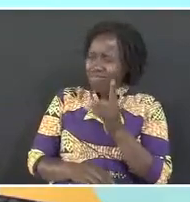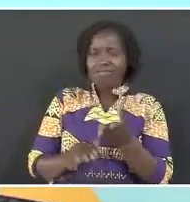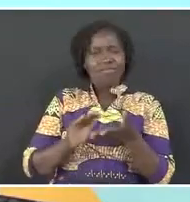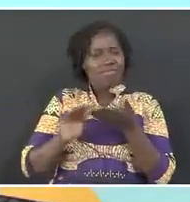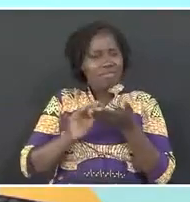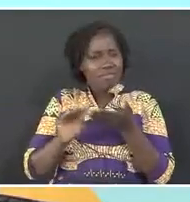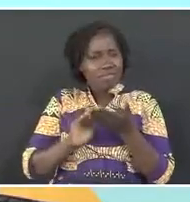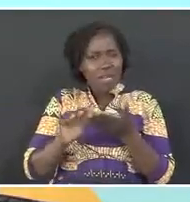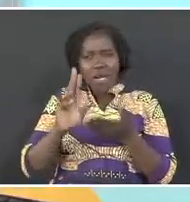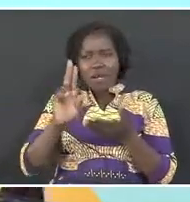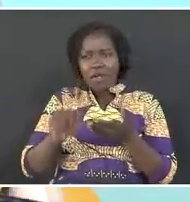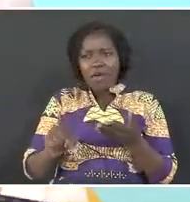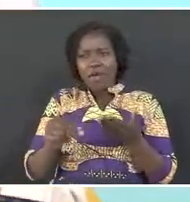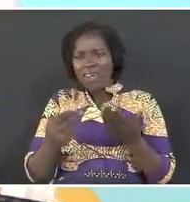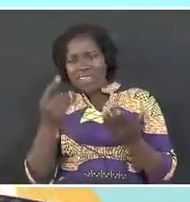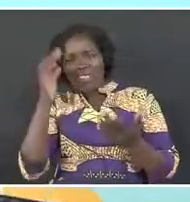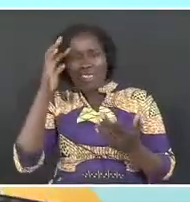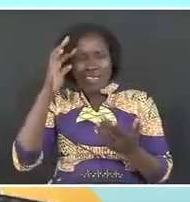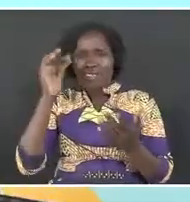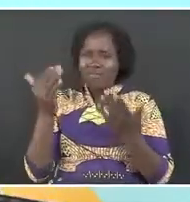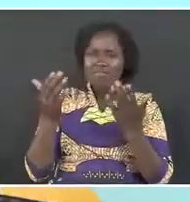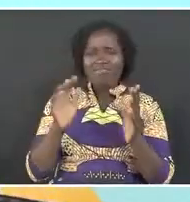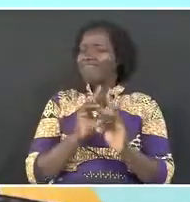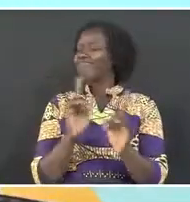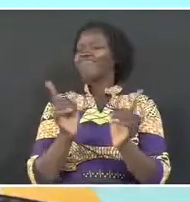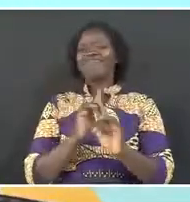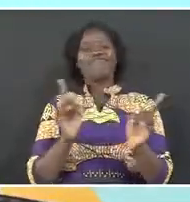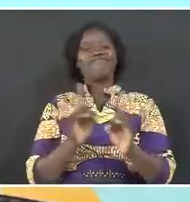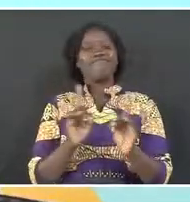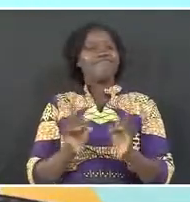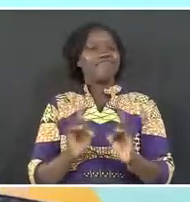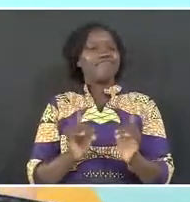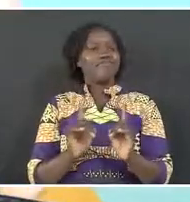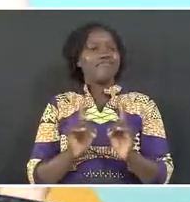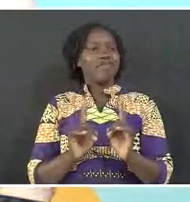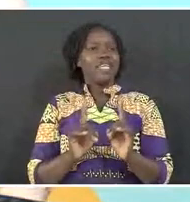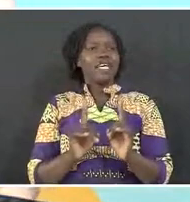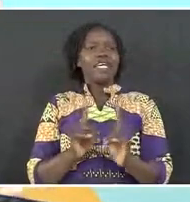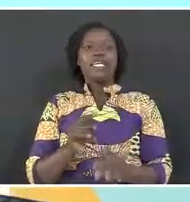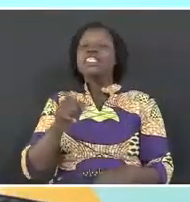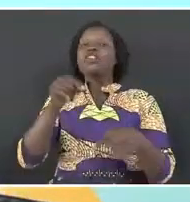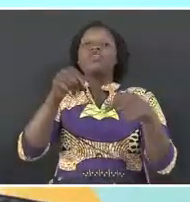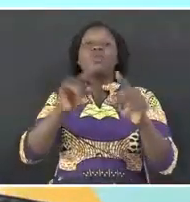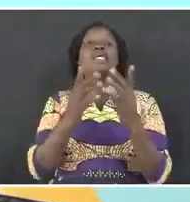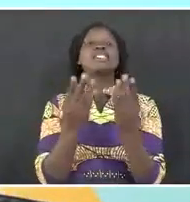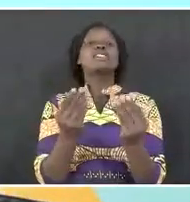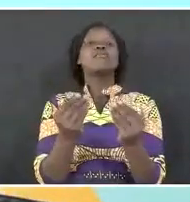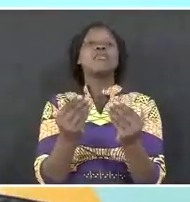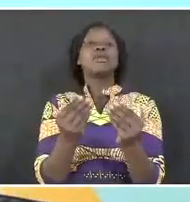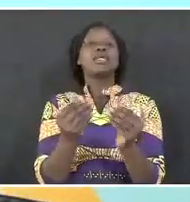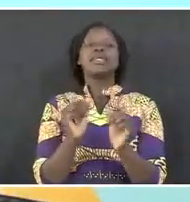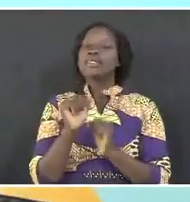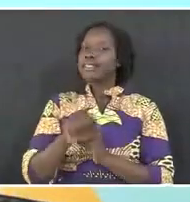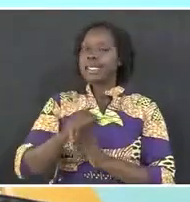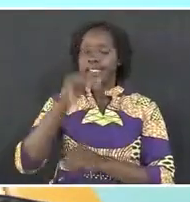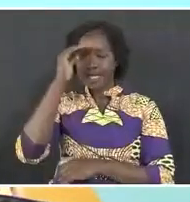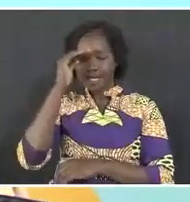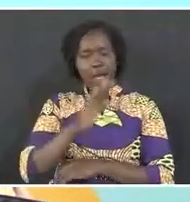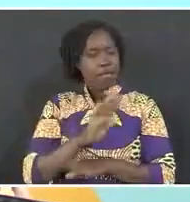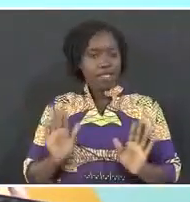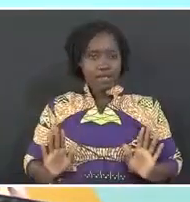for, no, I think it should be like this. I think I should be like that. It is pure, simple. Yes,